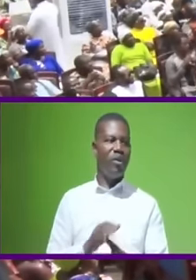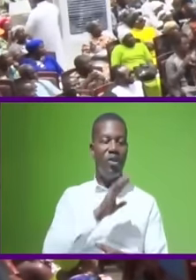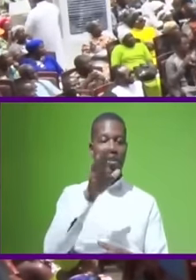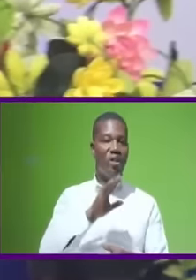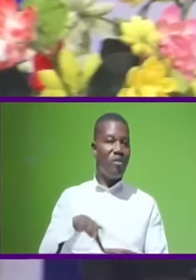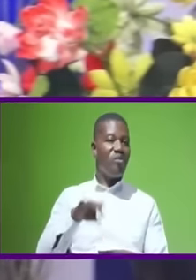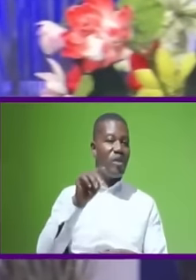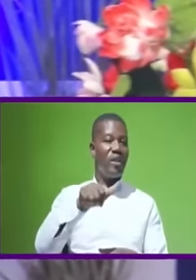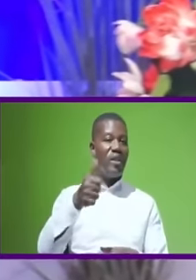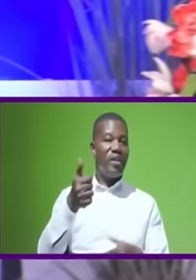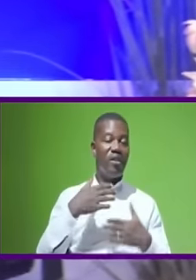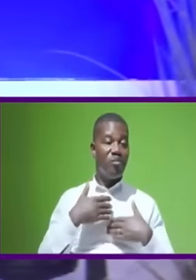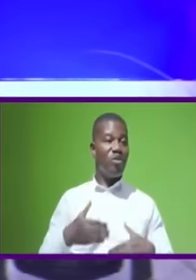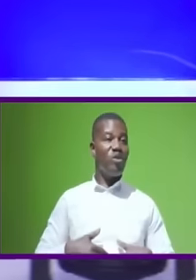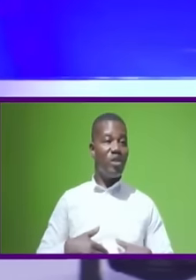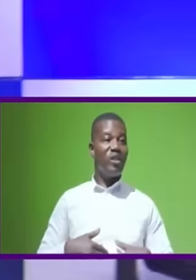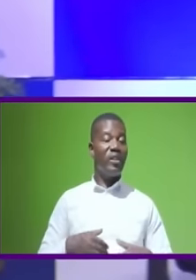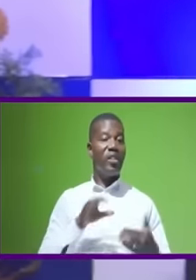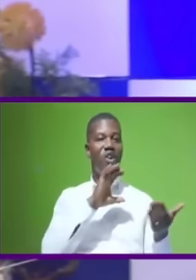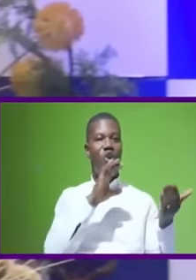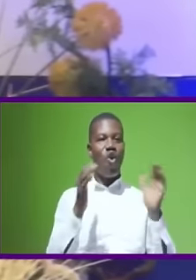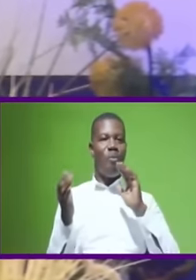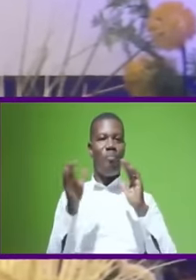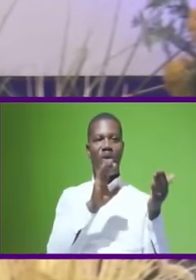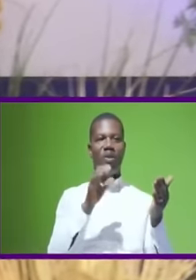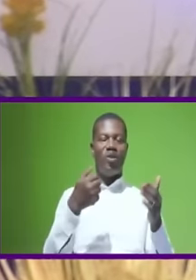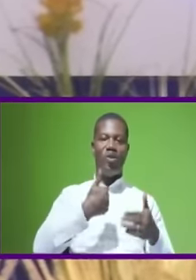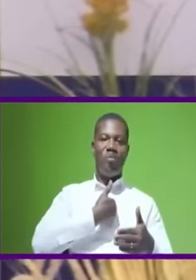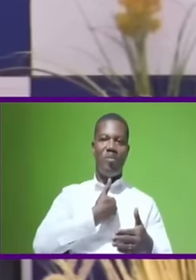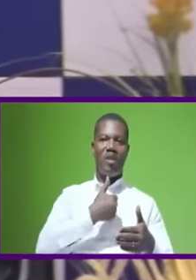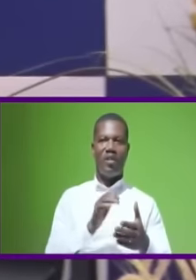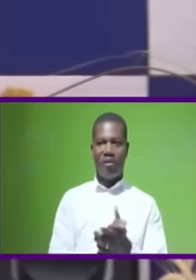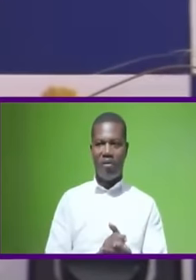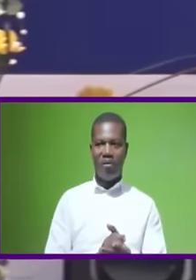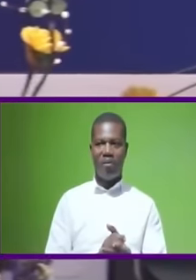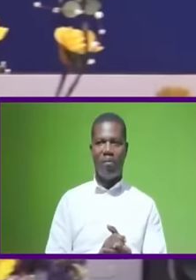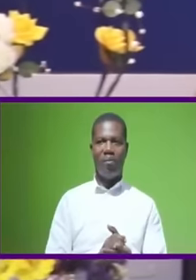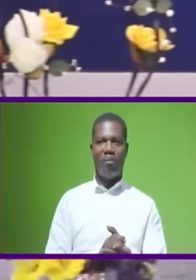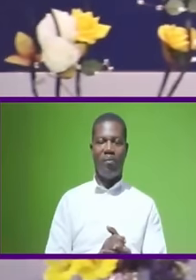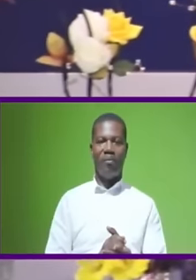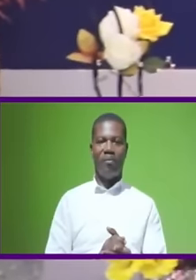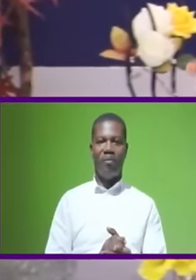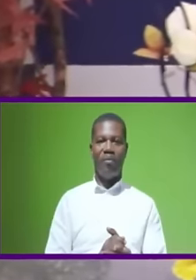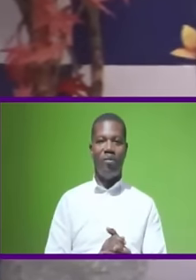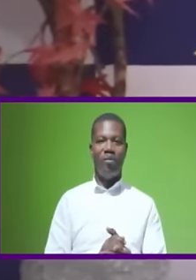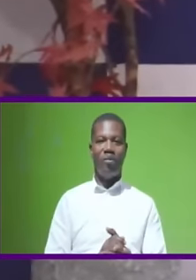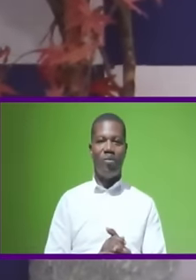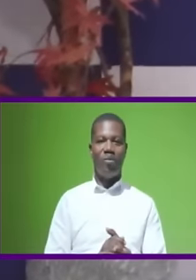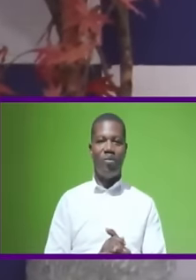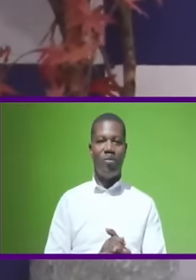mine. You wouldn't have anyone's own to compare with mine.